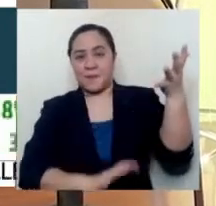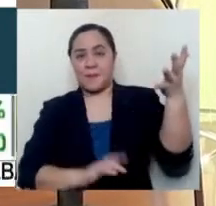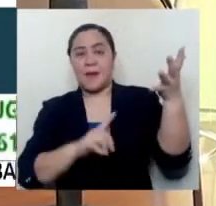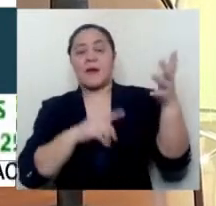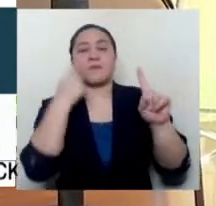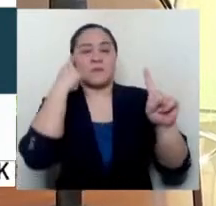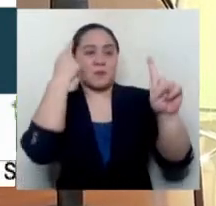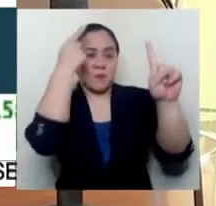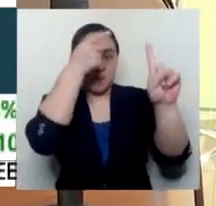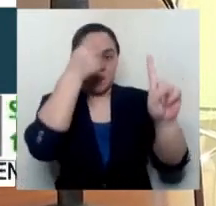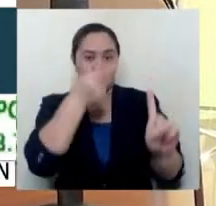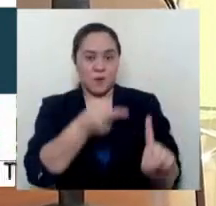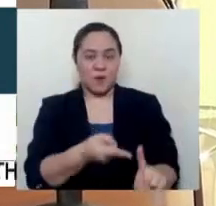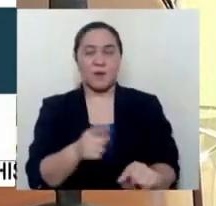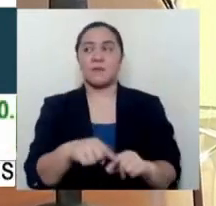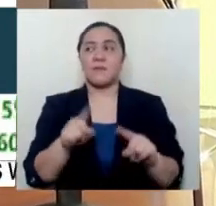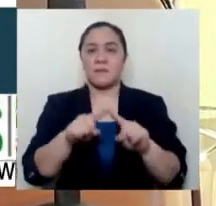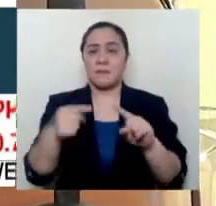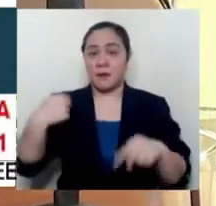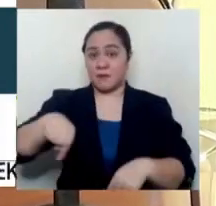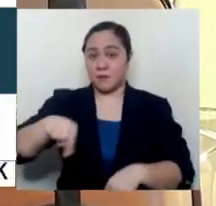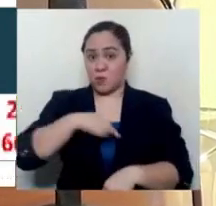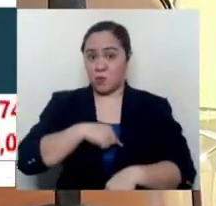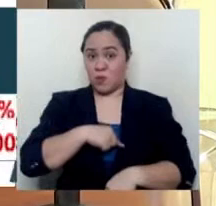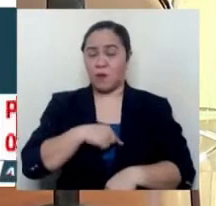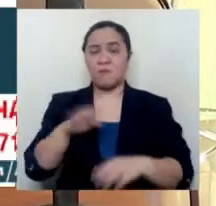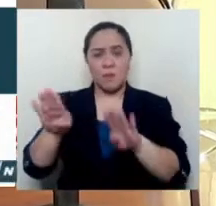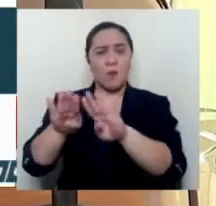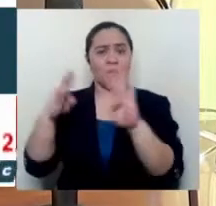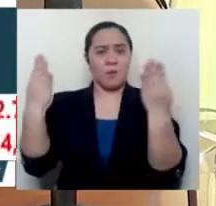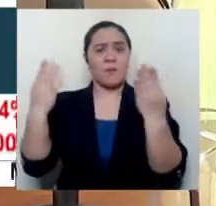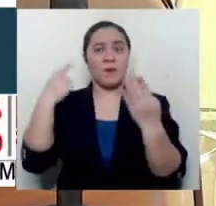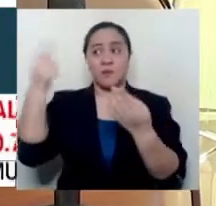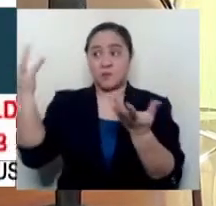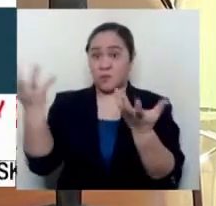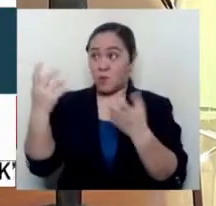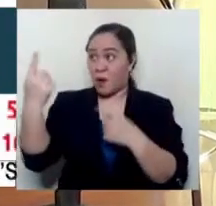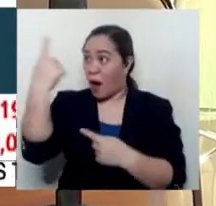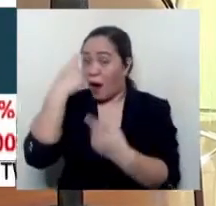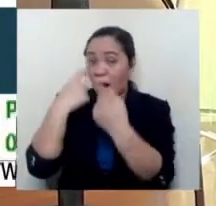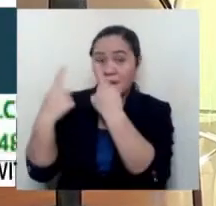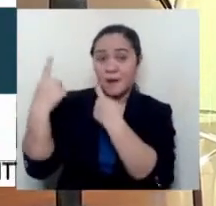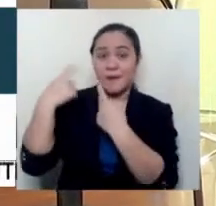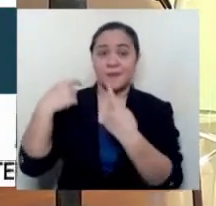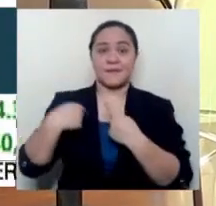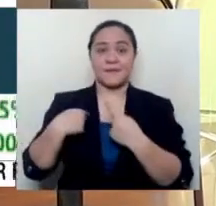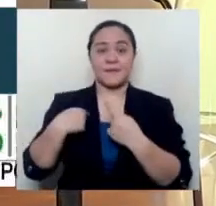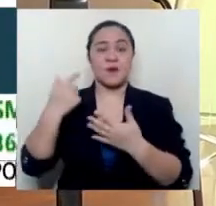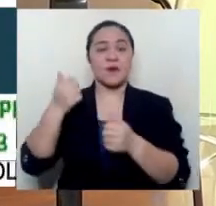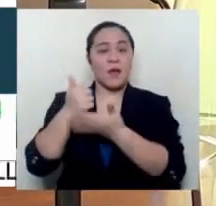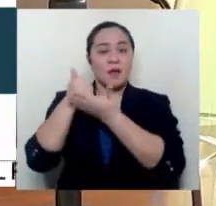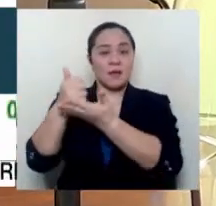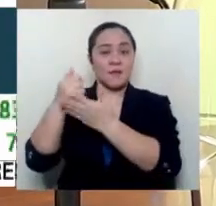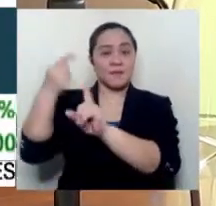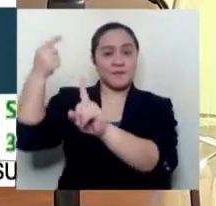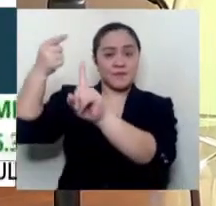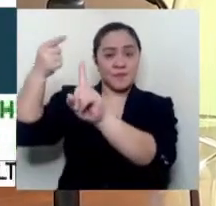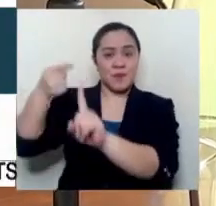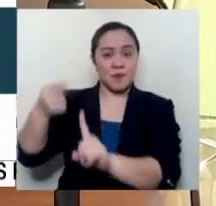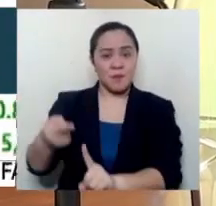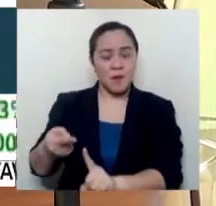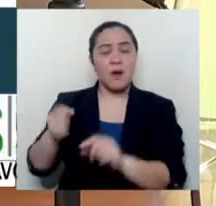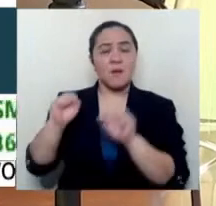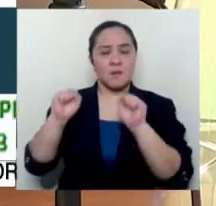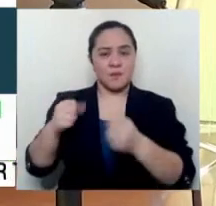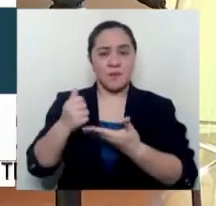are also open to other people who want a good health agenda and may need our